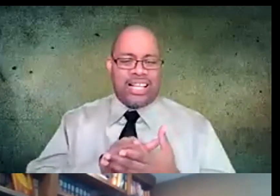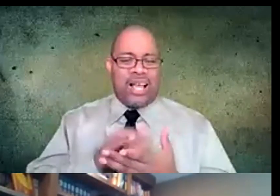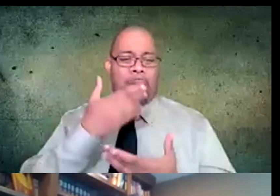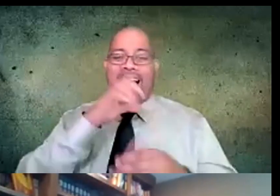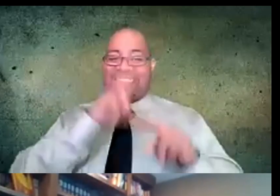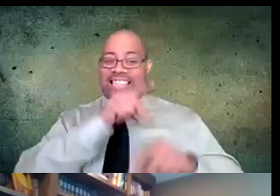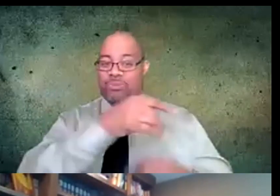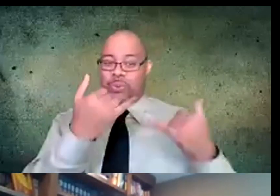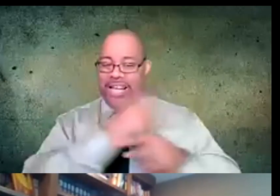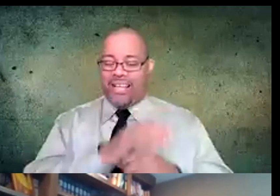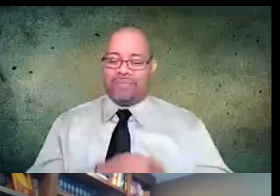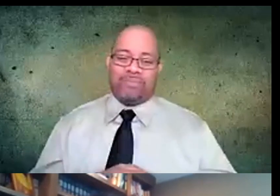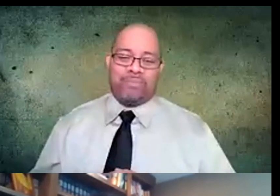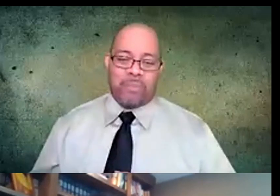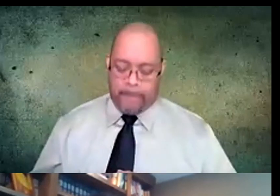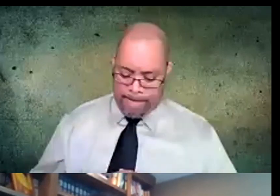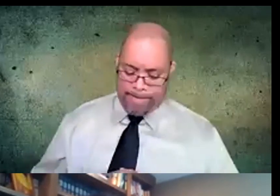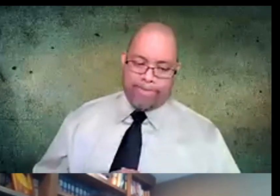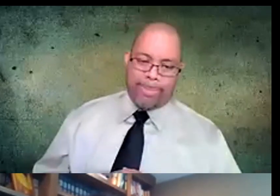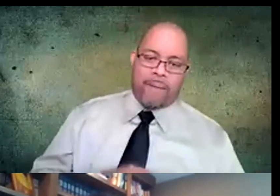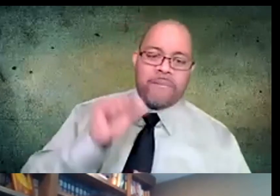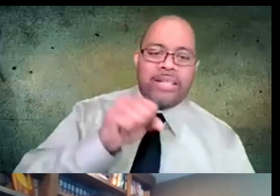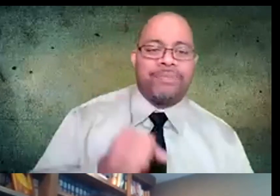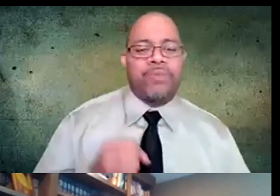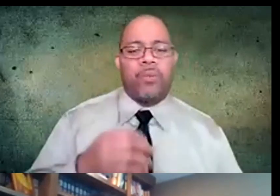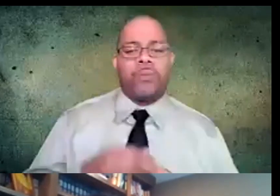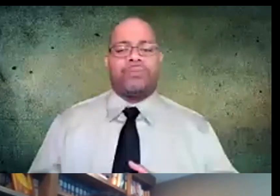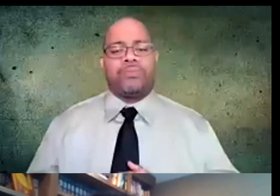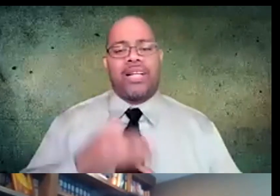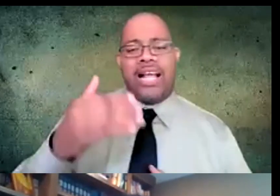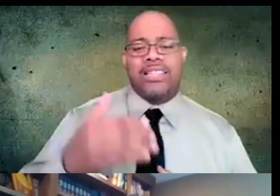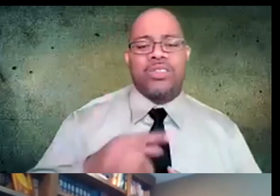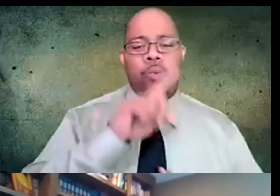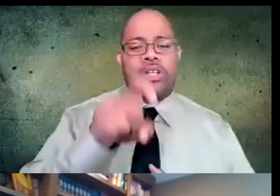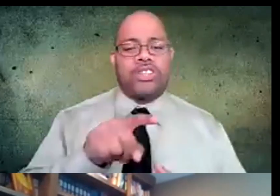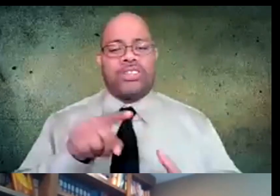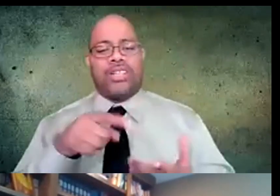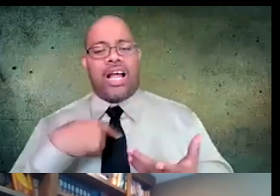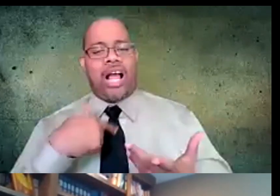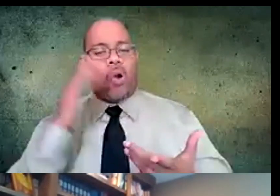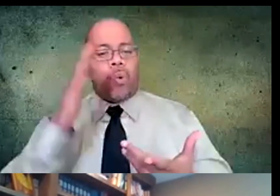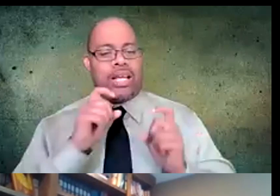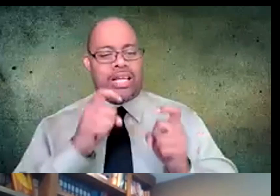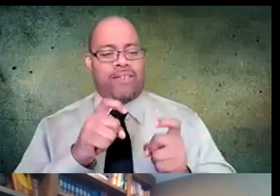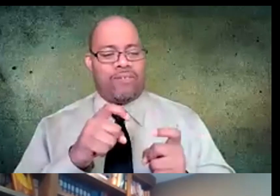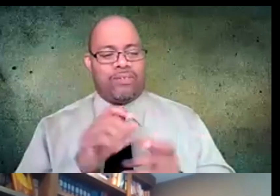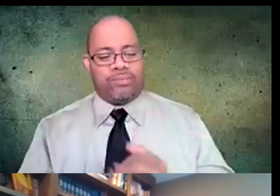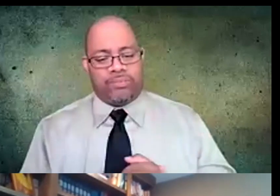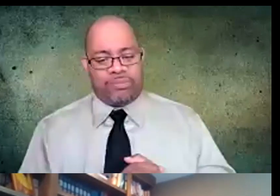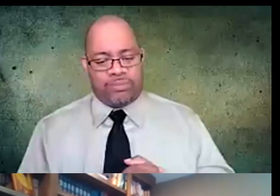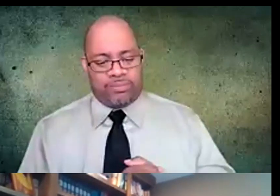today. But yeah, so the next question I'm going to do, and I'm going to give you sharing permission, Sean,